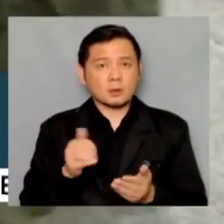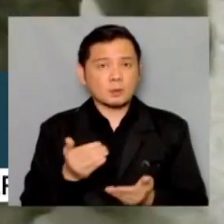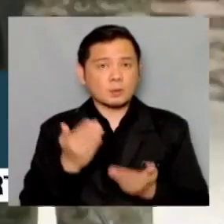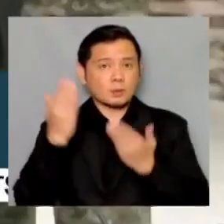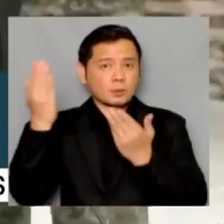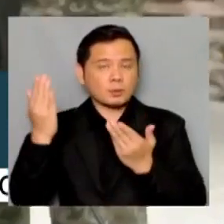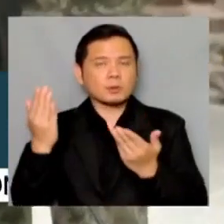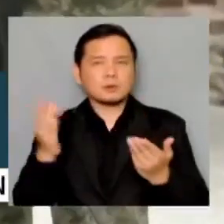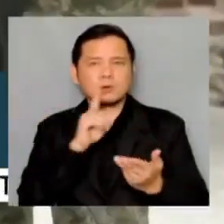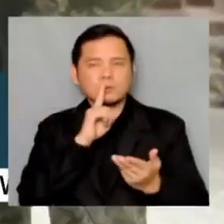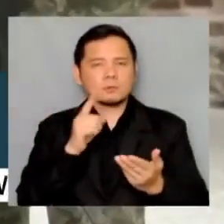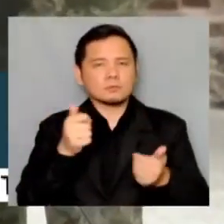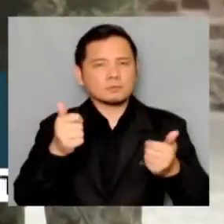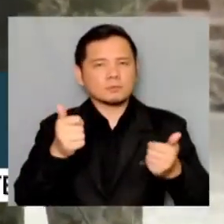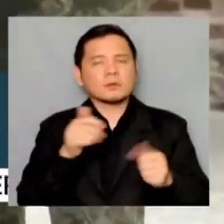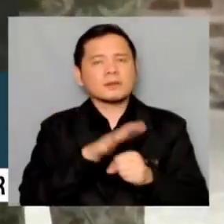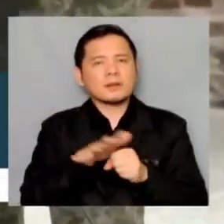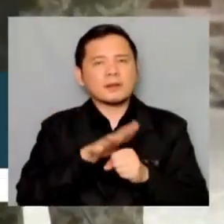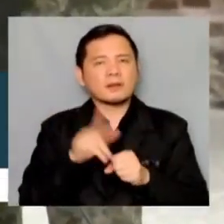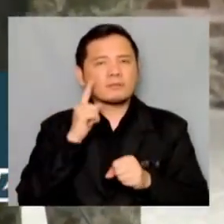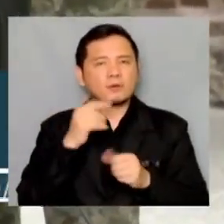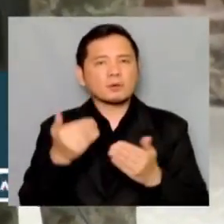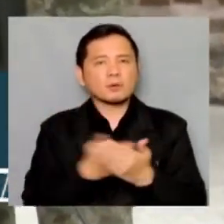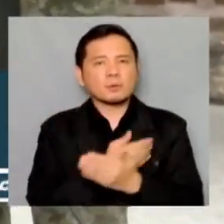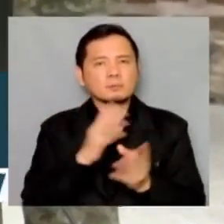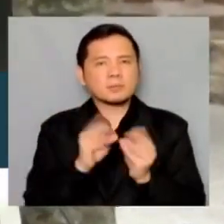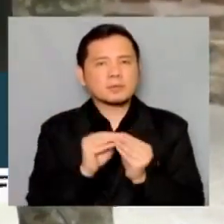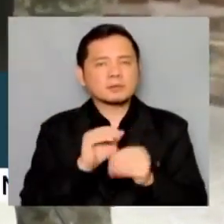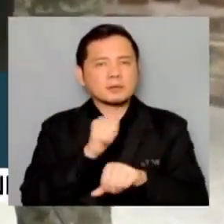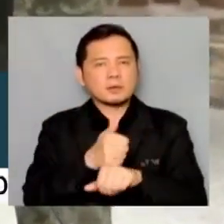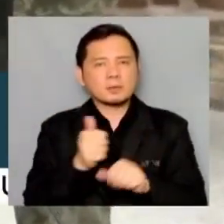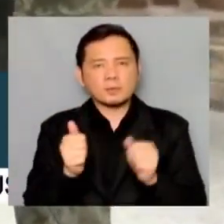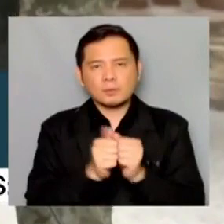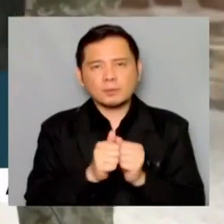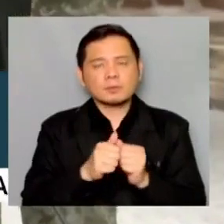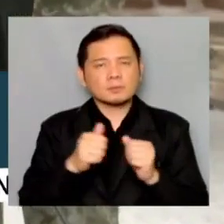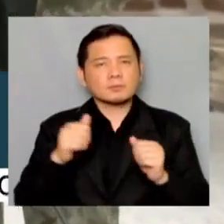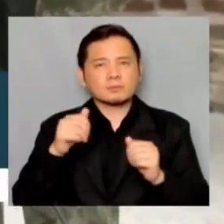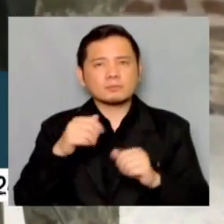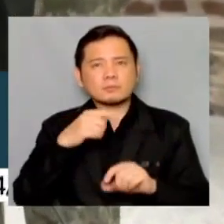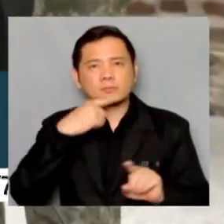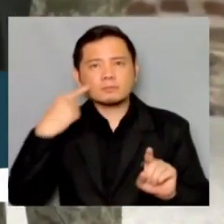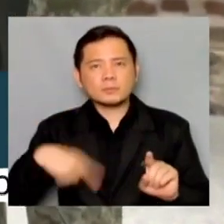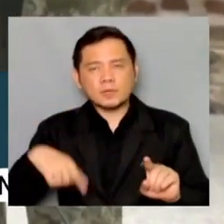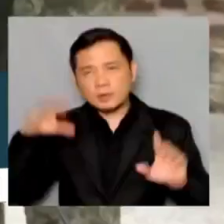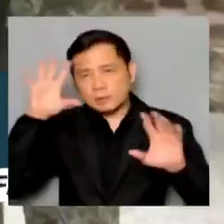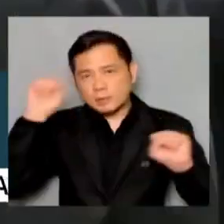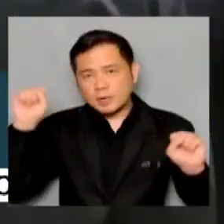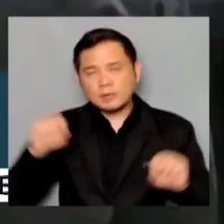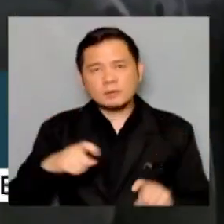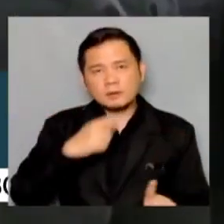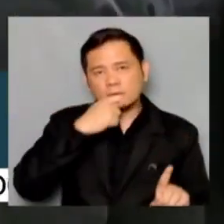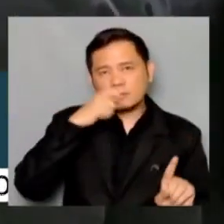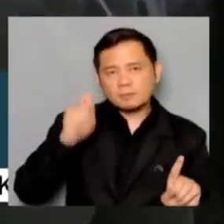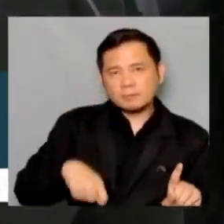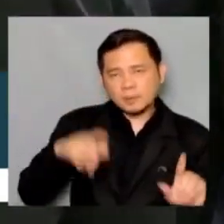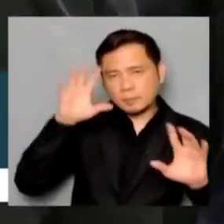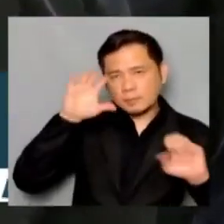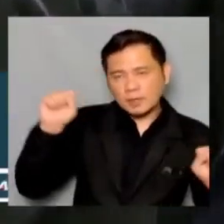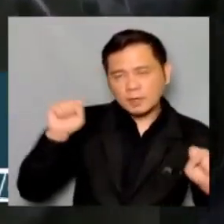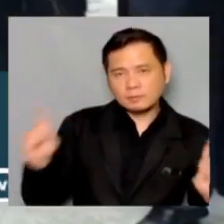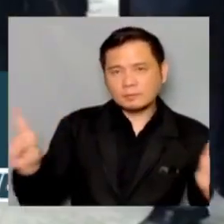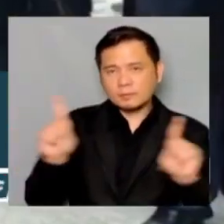a meeting between Ukrainian President Volodymyr Zelensky and Russian President Vladimir Putin. Russia is yet to respond to